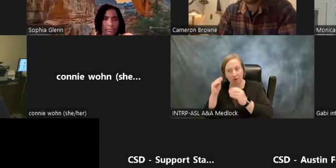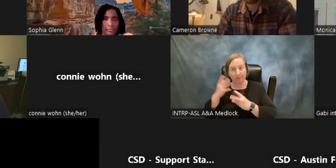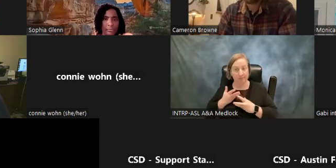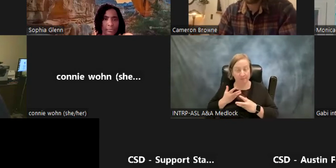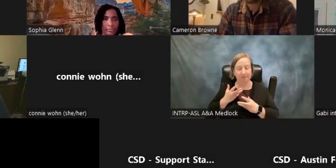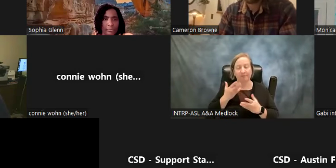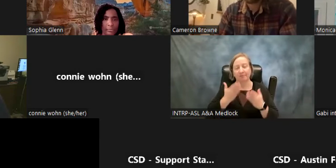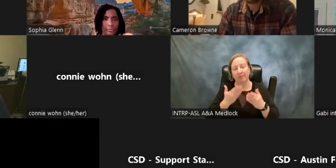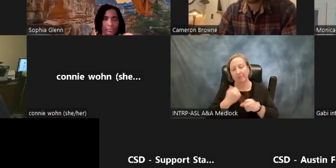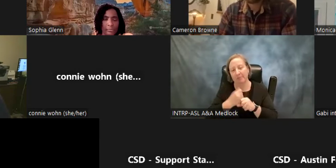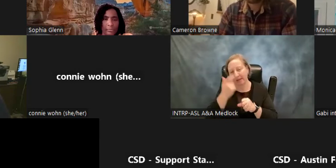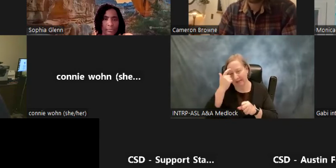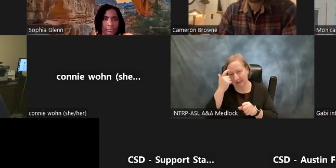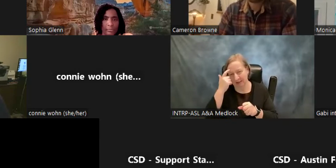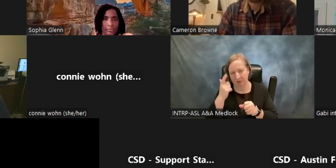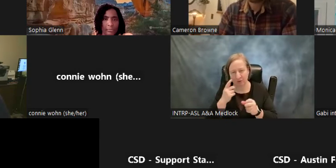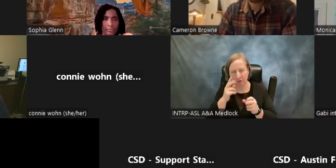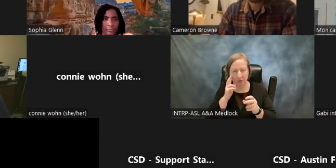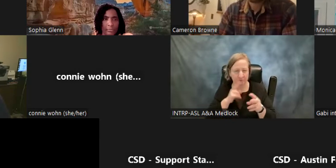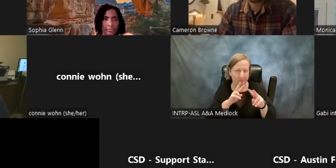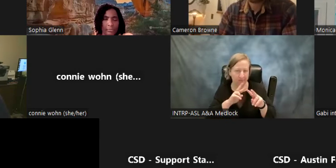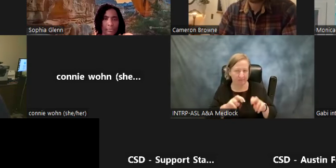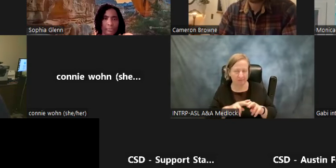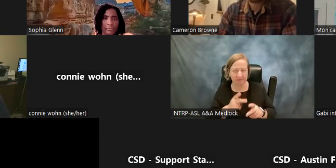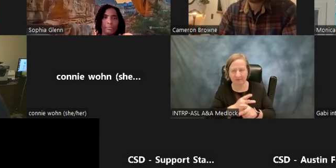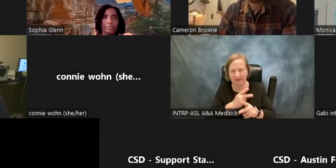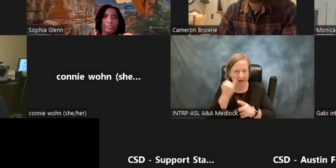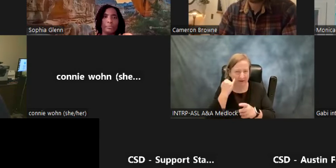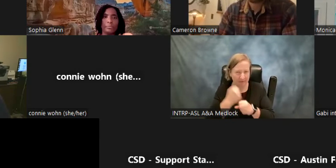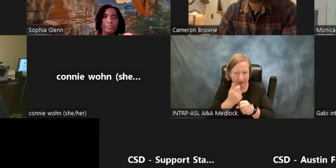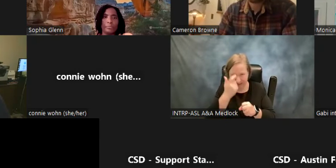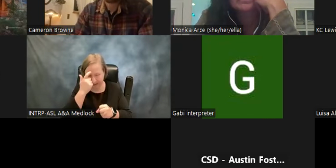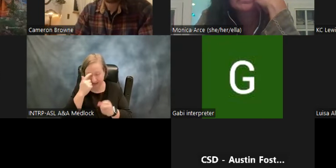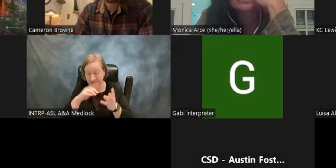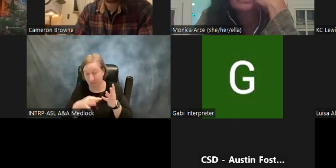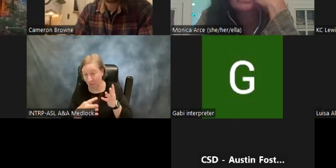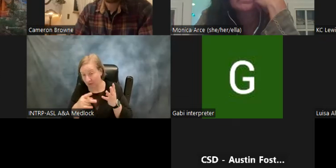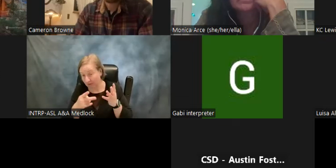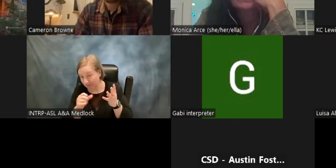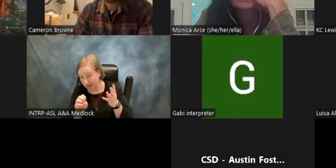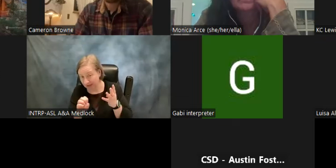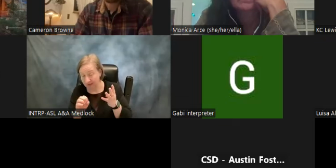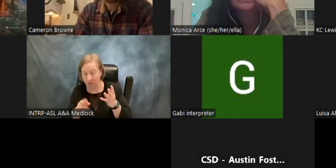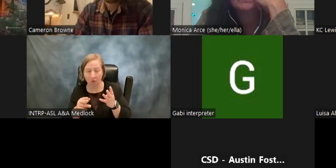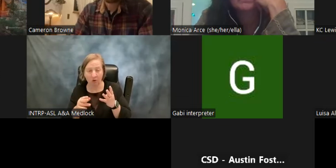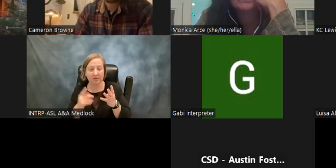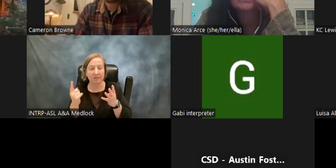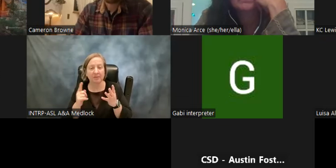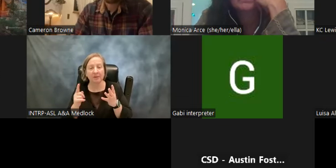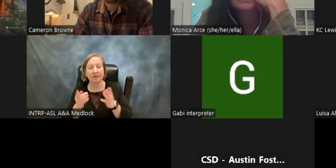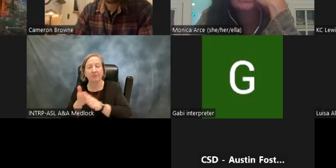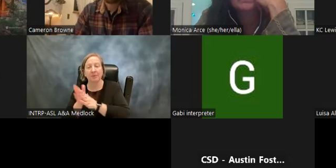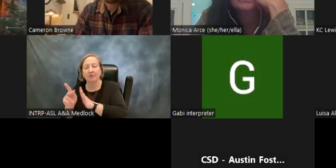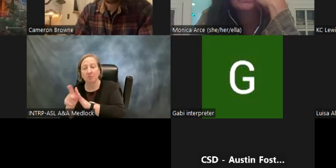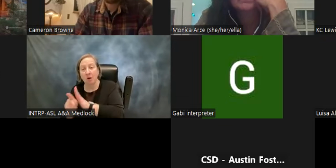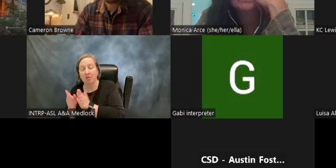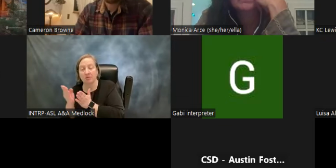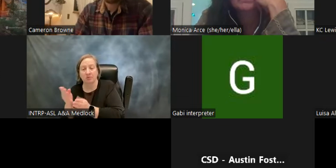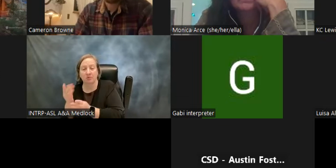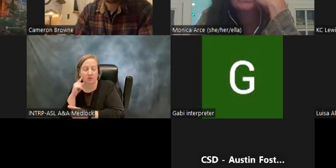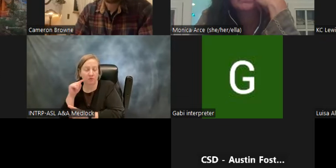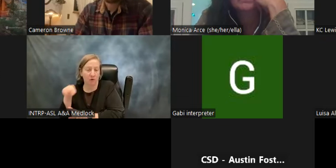make sense to kind of revisit whether it makes more sense in the fourth phase, or if it makes more sense as sort of something that becomes a policy recommendation for